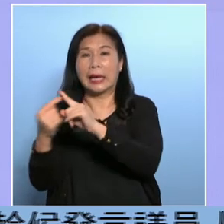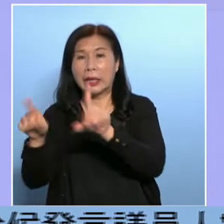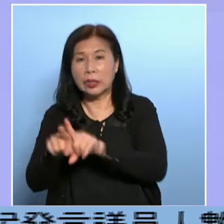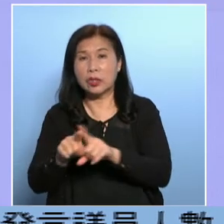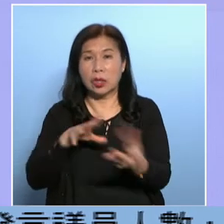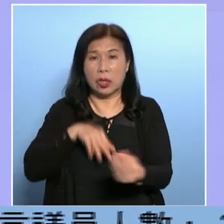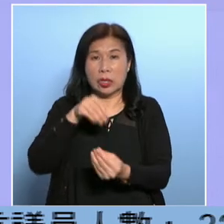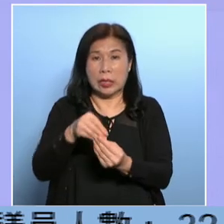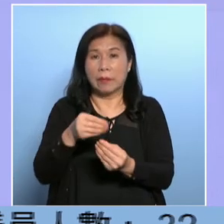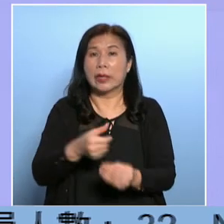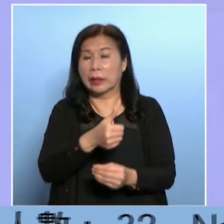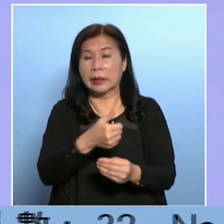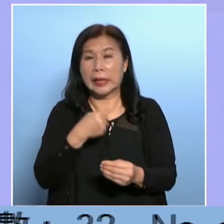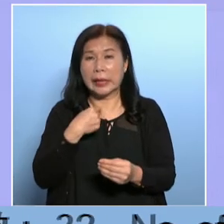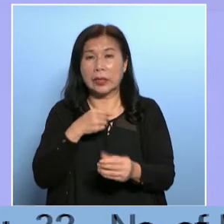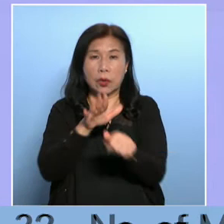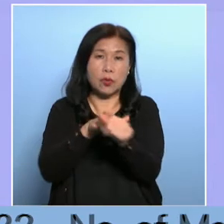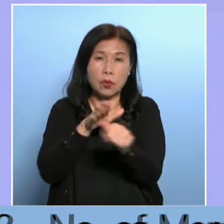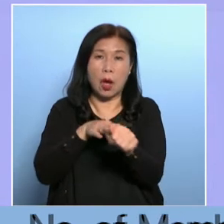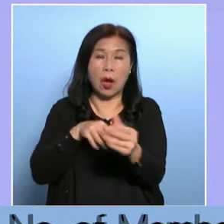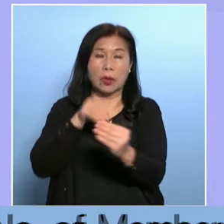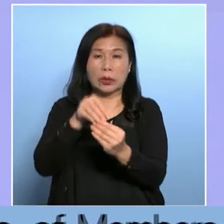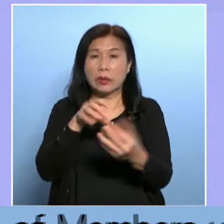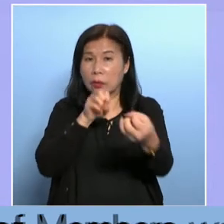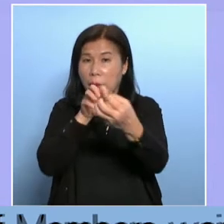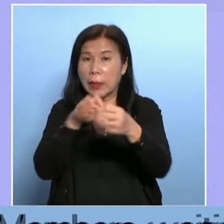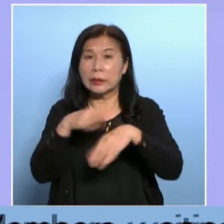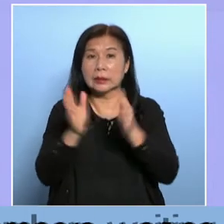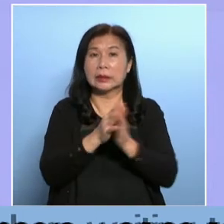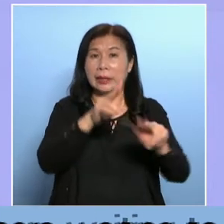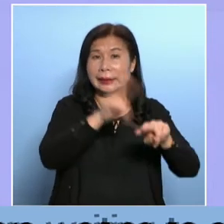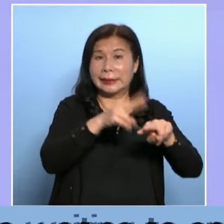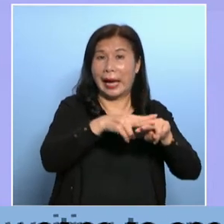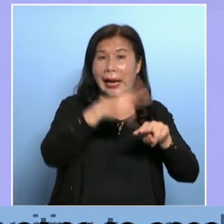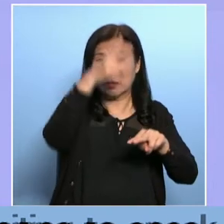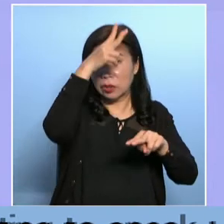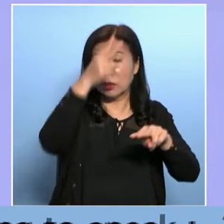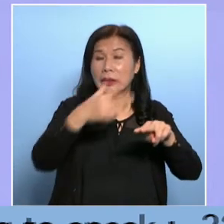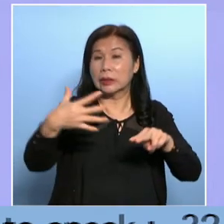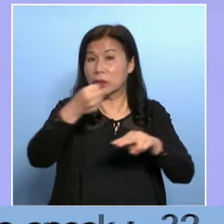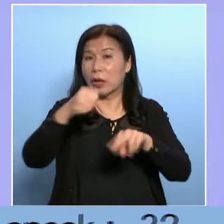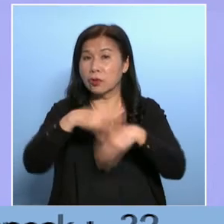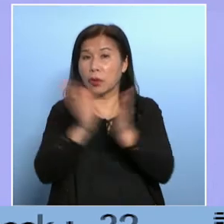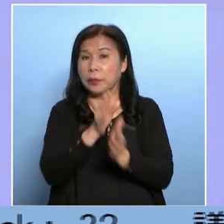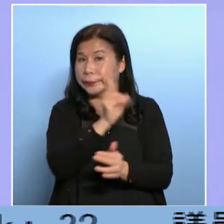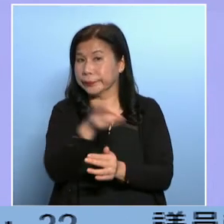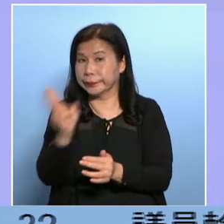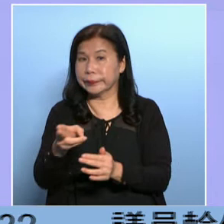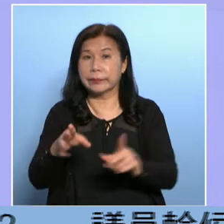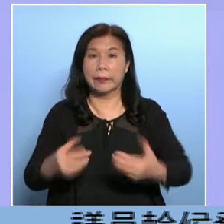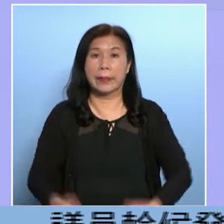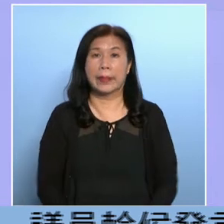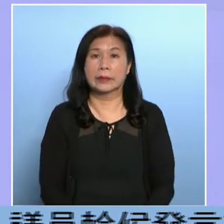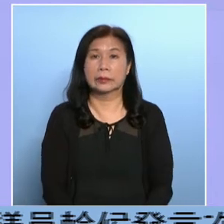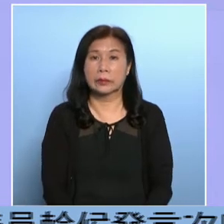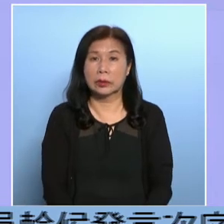I send my condolences to all the people, those who have lost their family members. Under the directive of